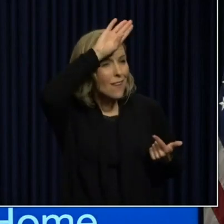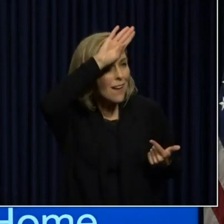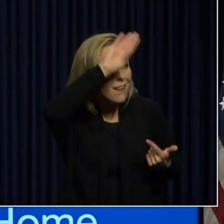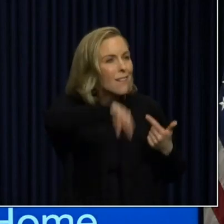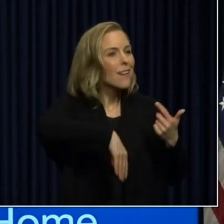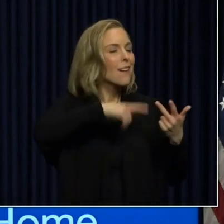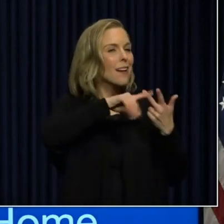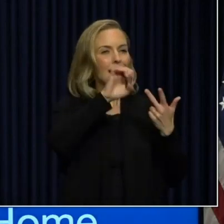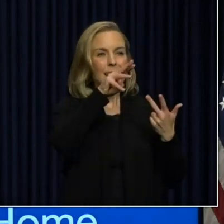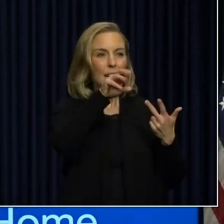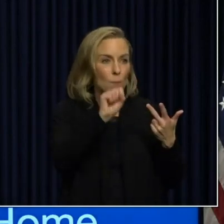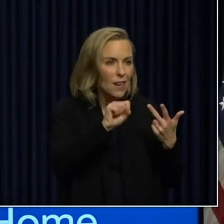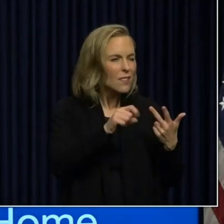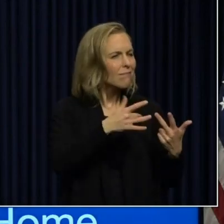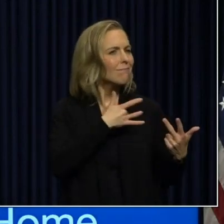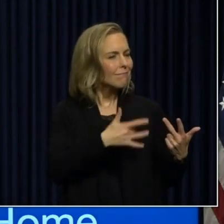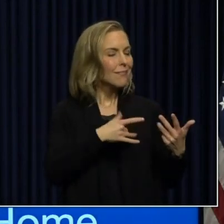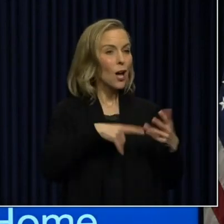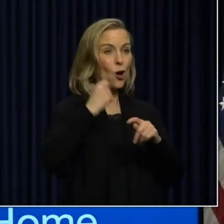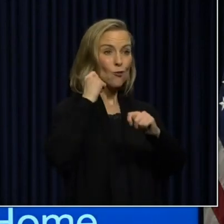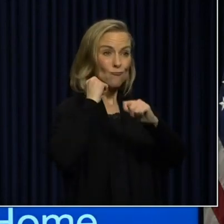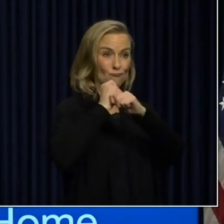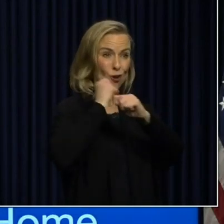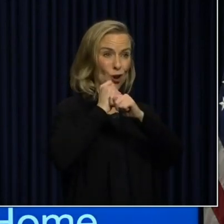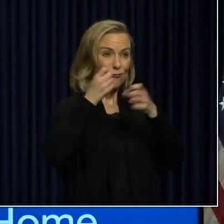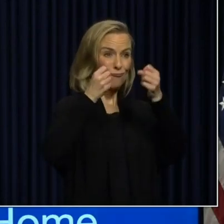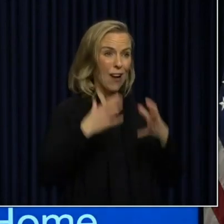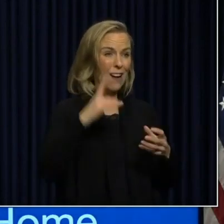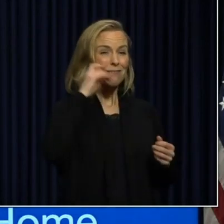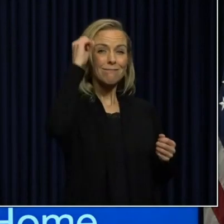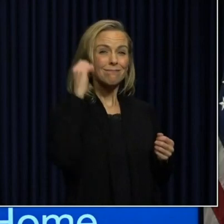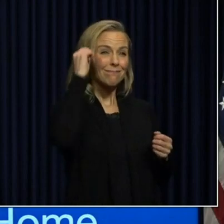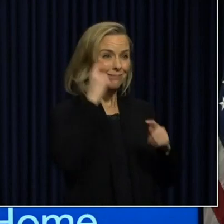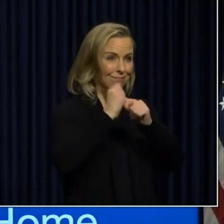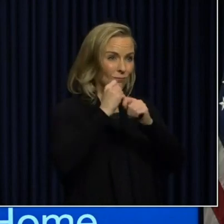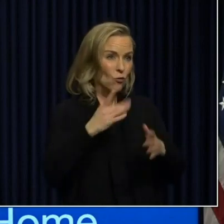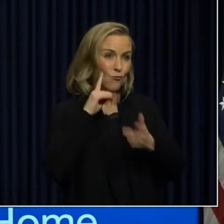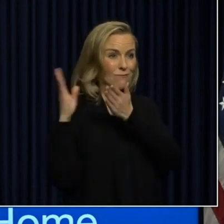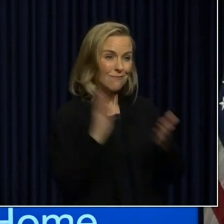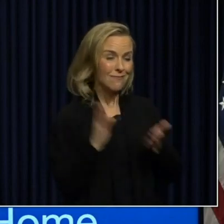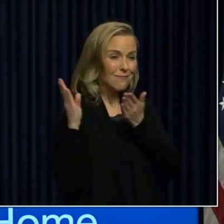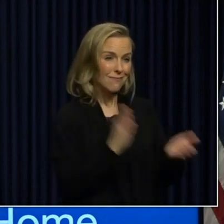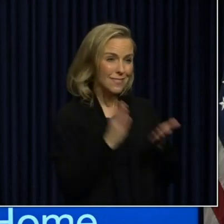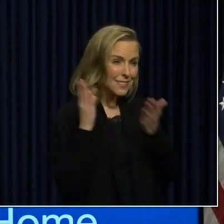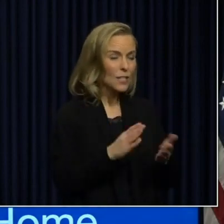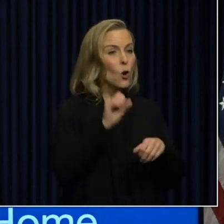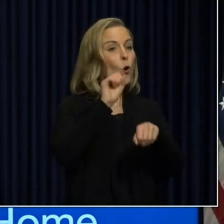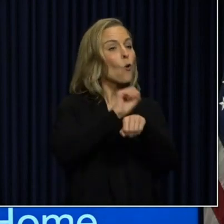think about them. We have our truck drivers, our utility workers, our grocery store employees, our